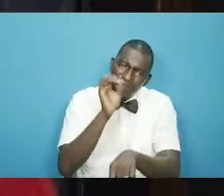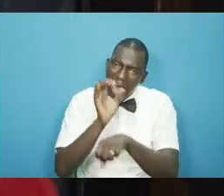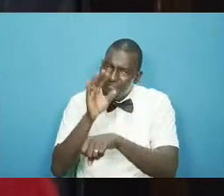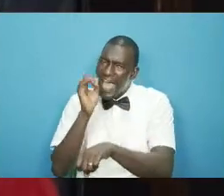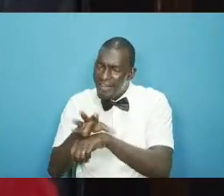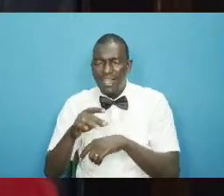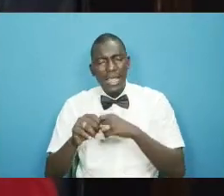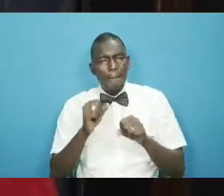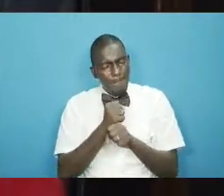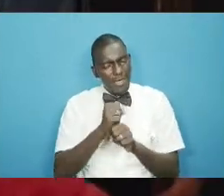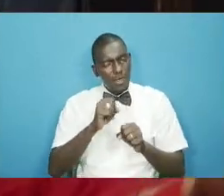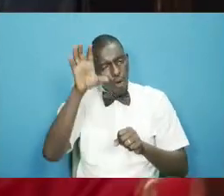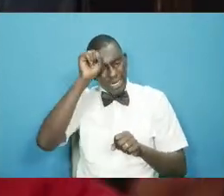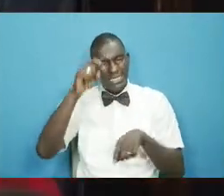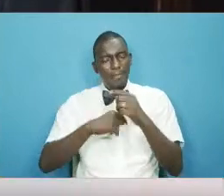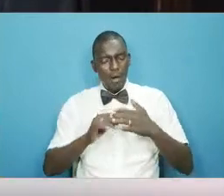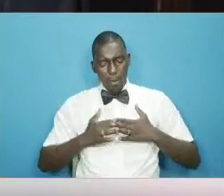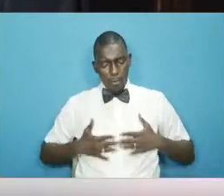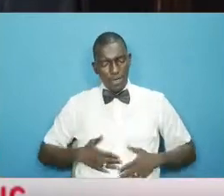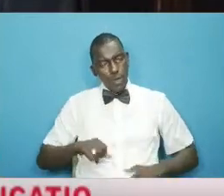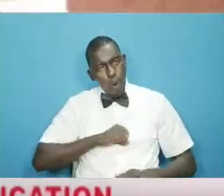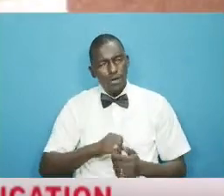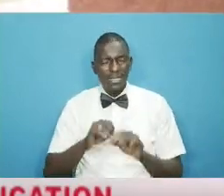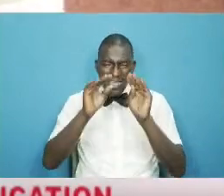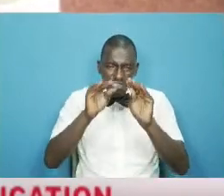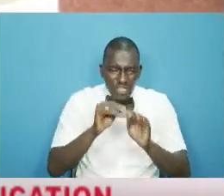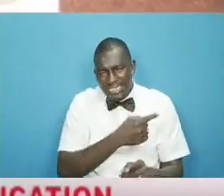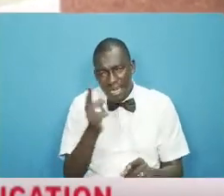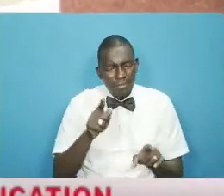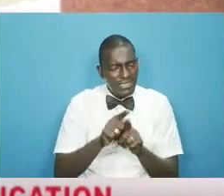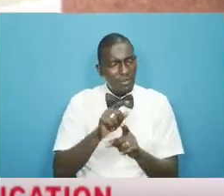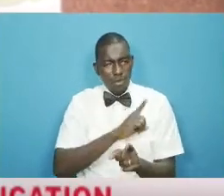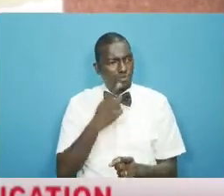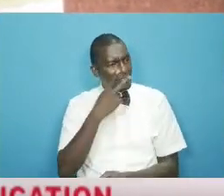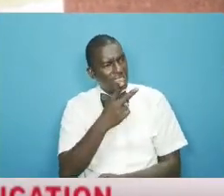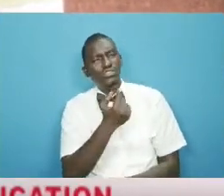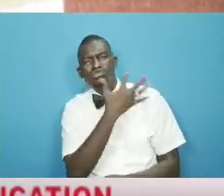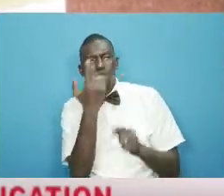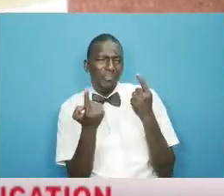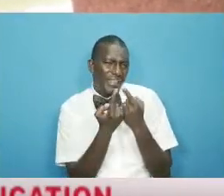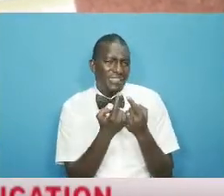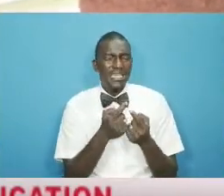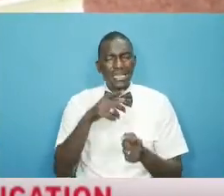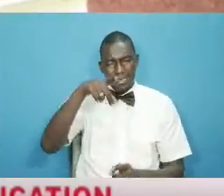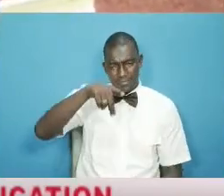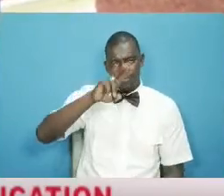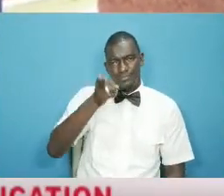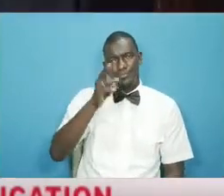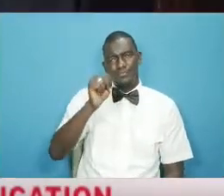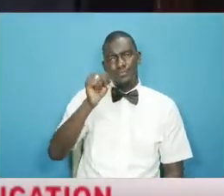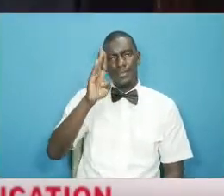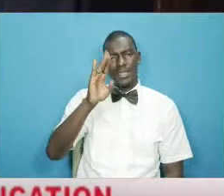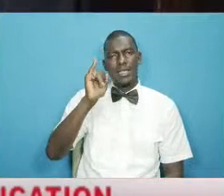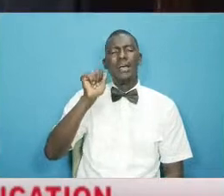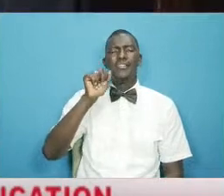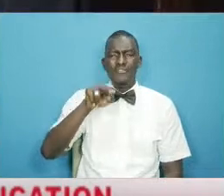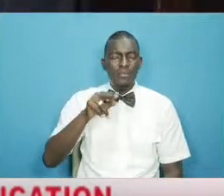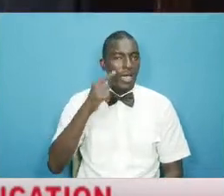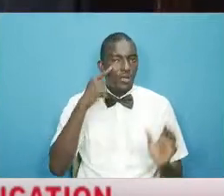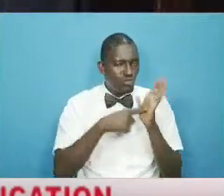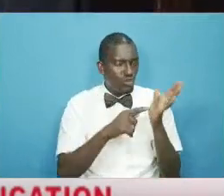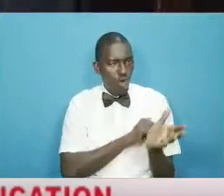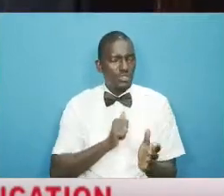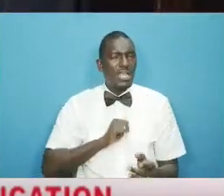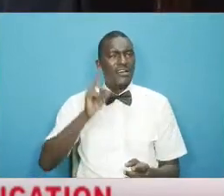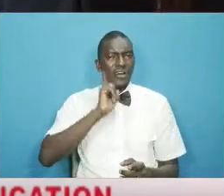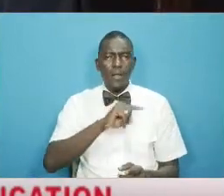should have conversations with them, educate them. We have seen certain things that Fabian showed us. Parents should be